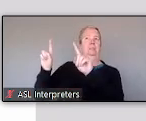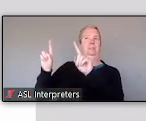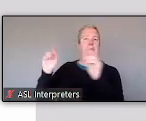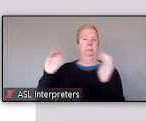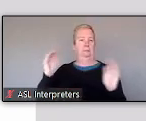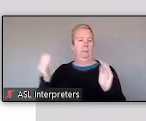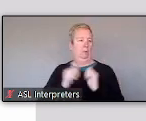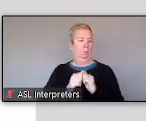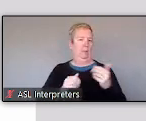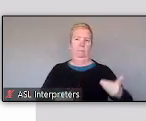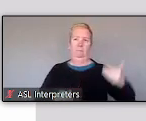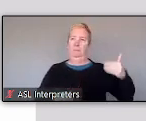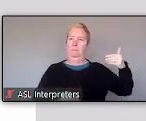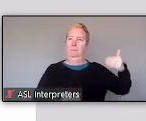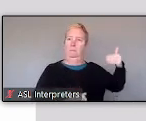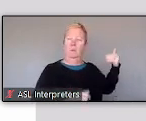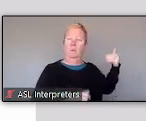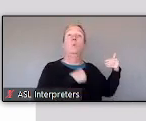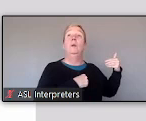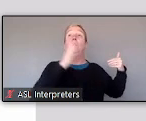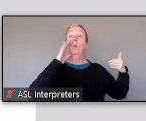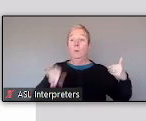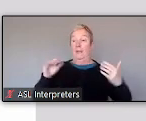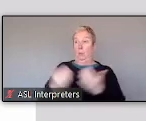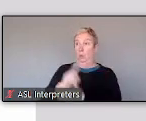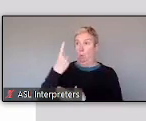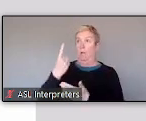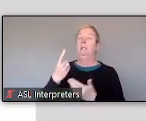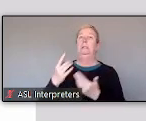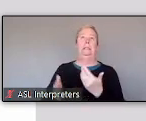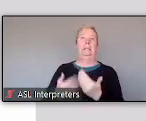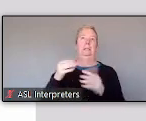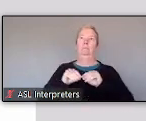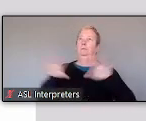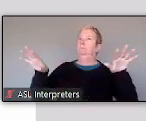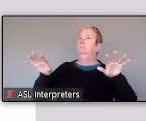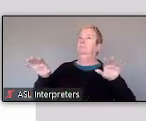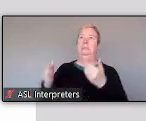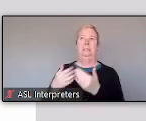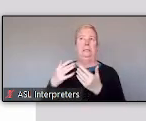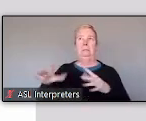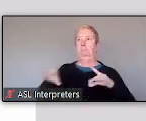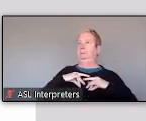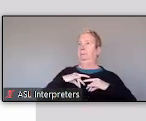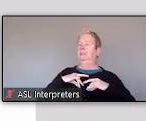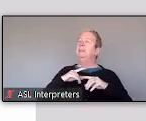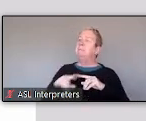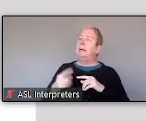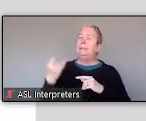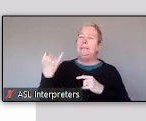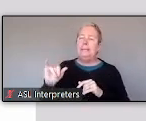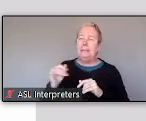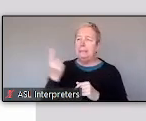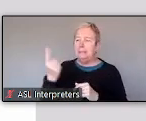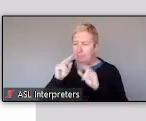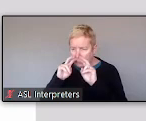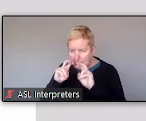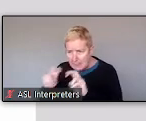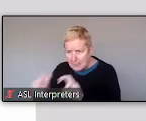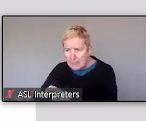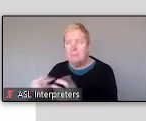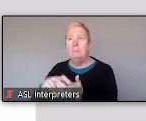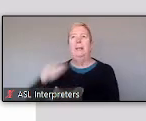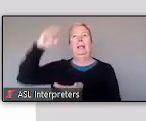know it's very, very highly transmissible, but is there inherent properties there which are leading to less